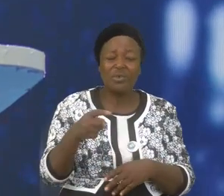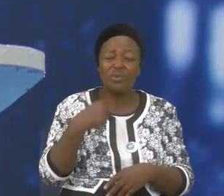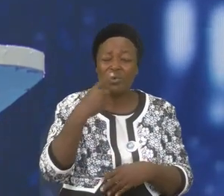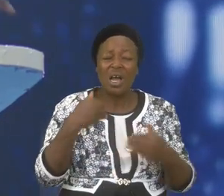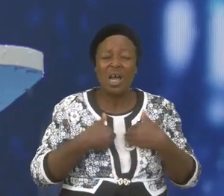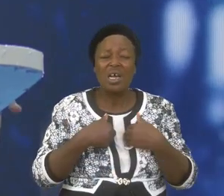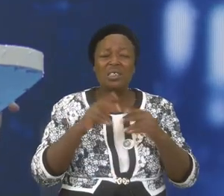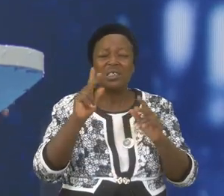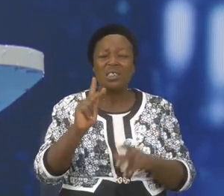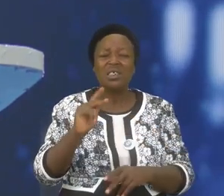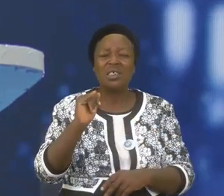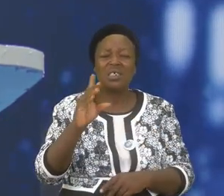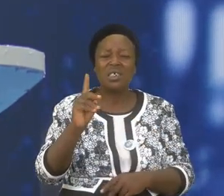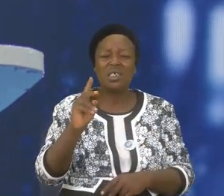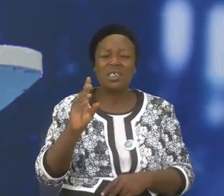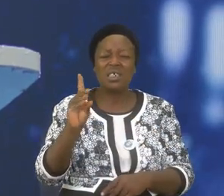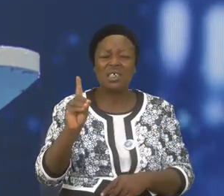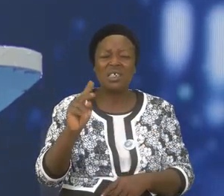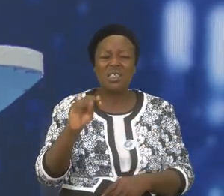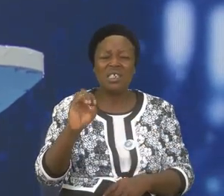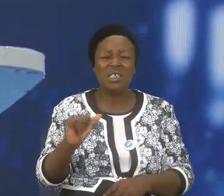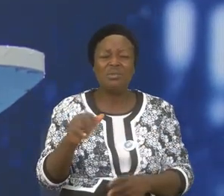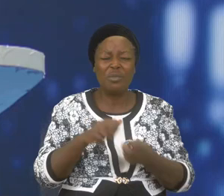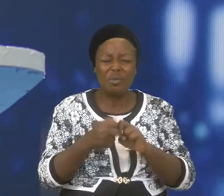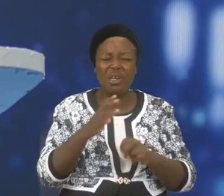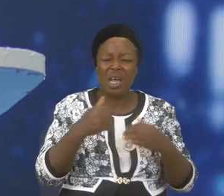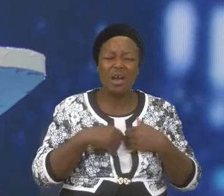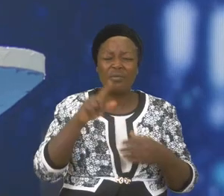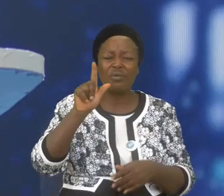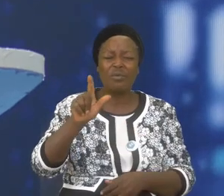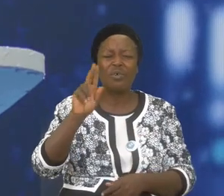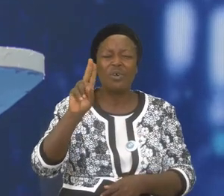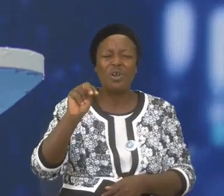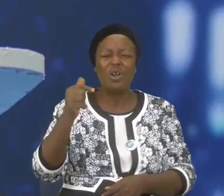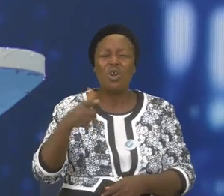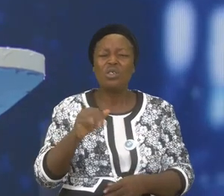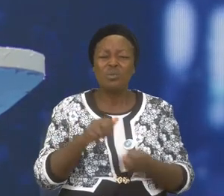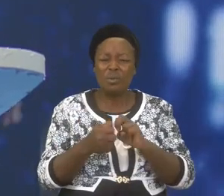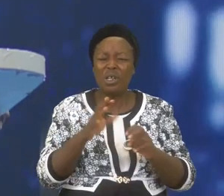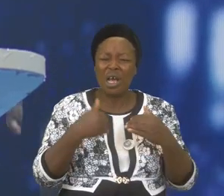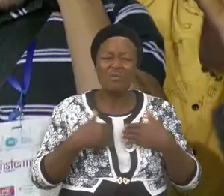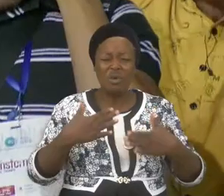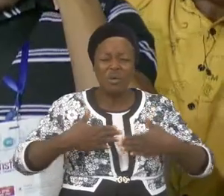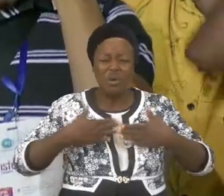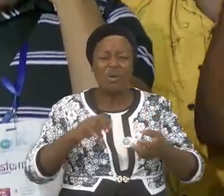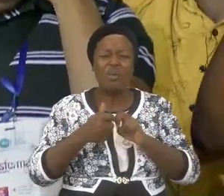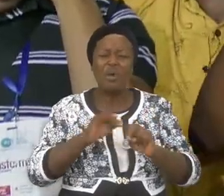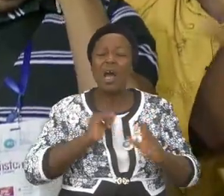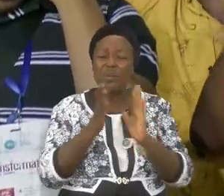they have breathing problem. I pray, touch them right now. Heal them in Jesus'